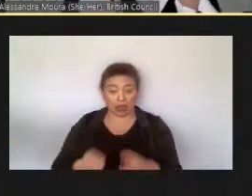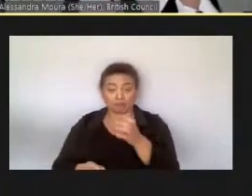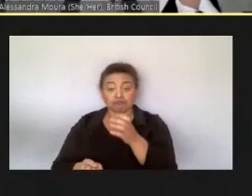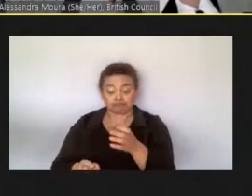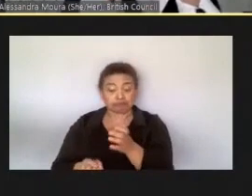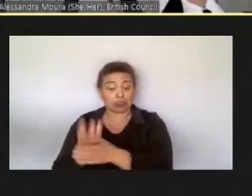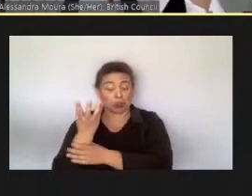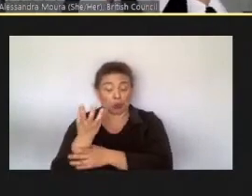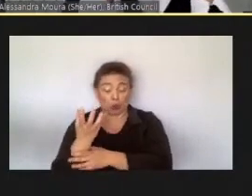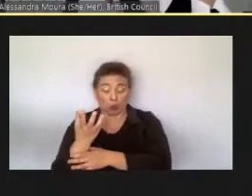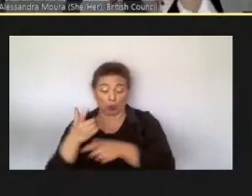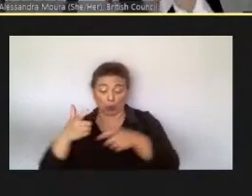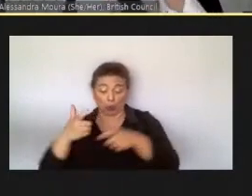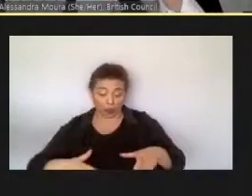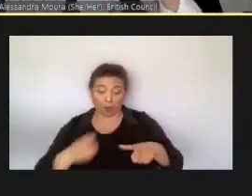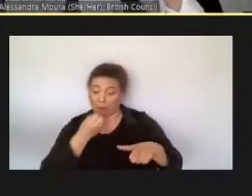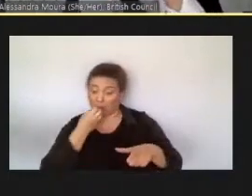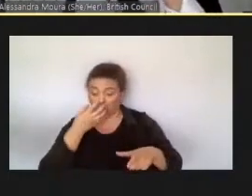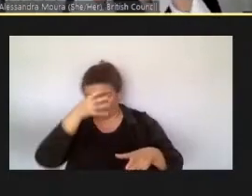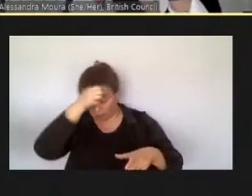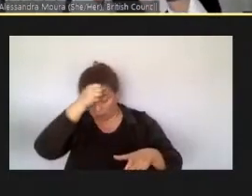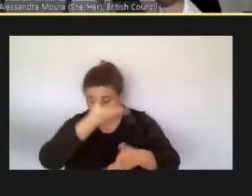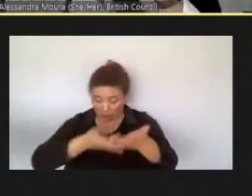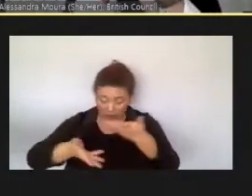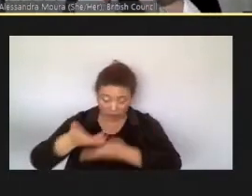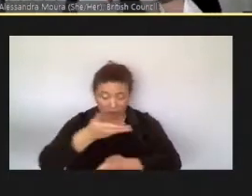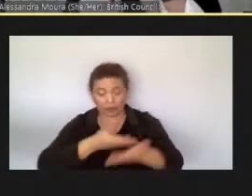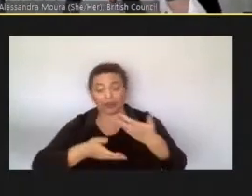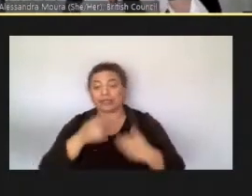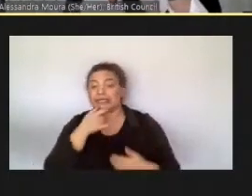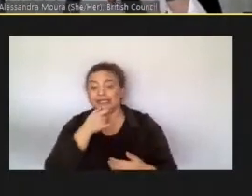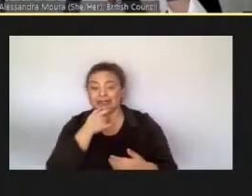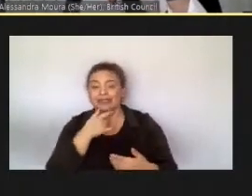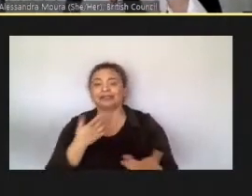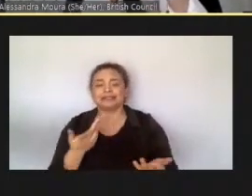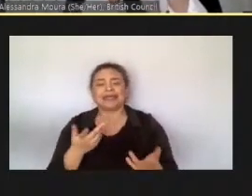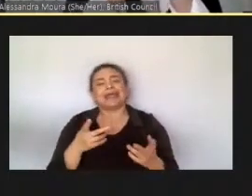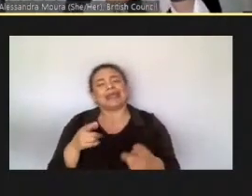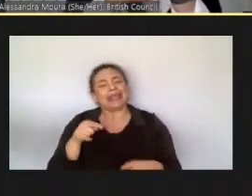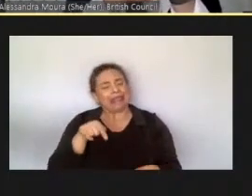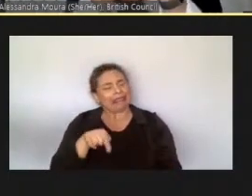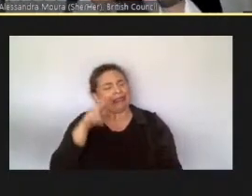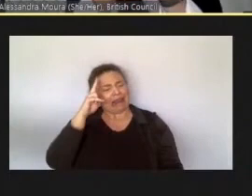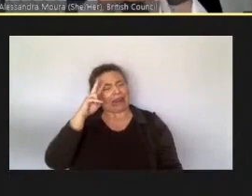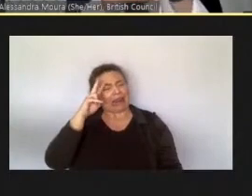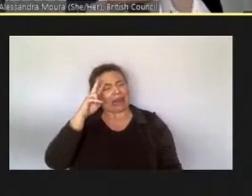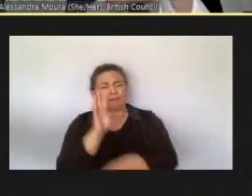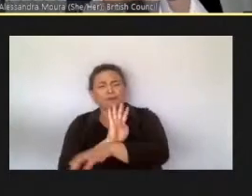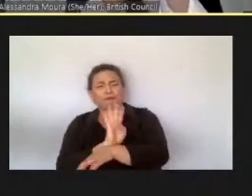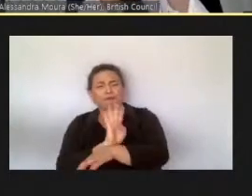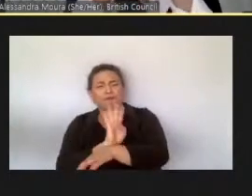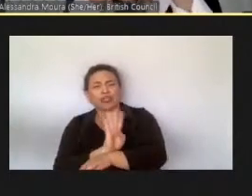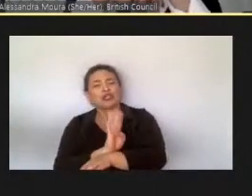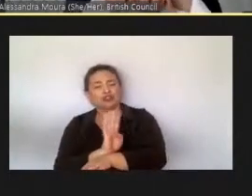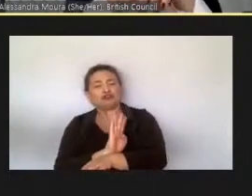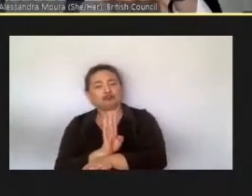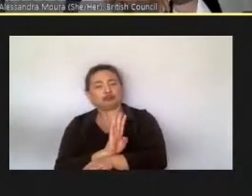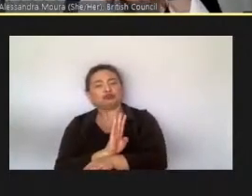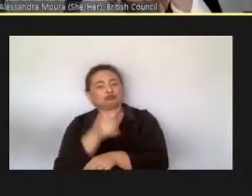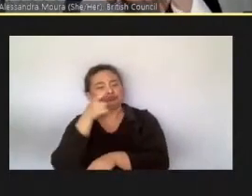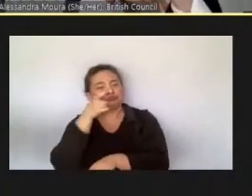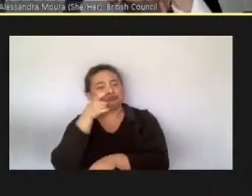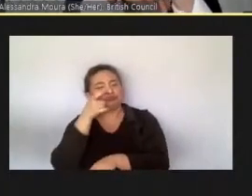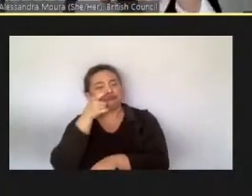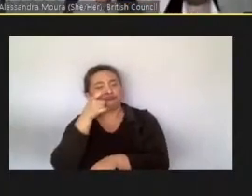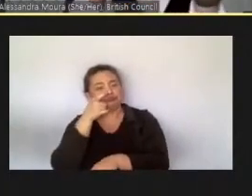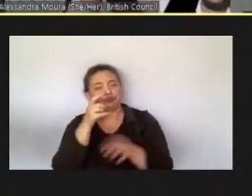me of the video that we just watched before we started from a teacher from Salvador that did the Teaching